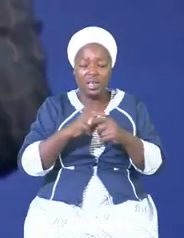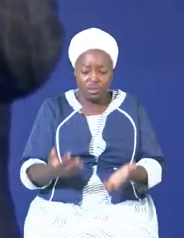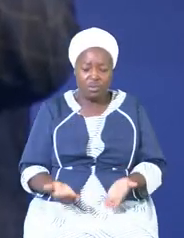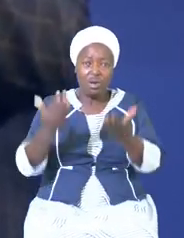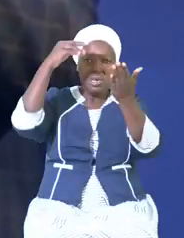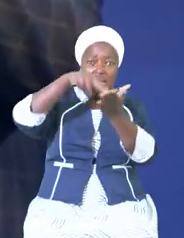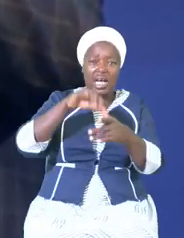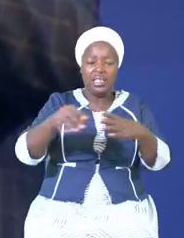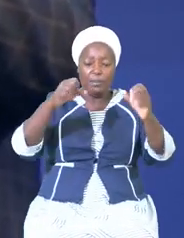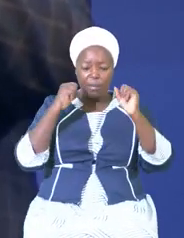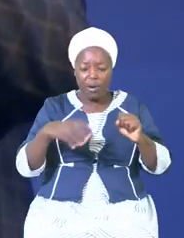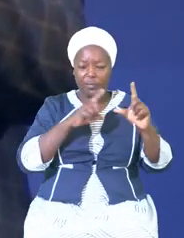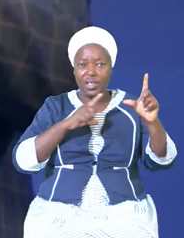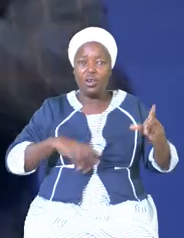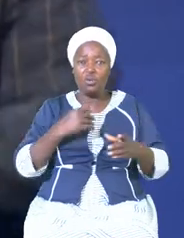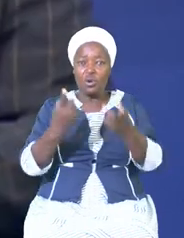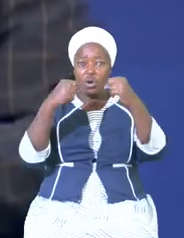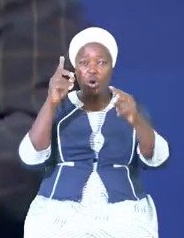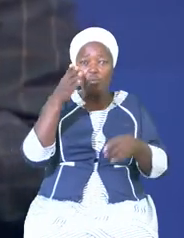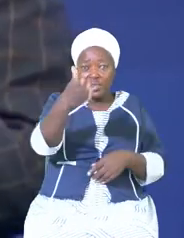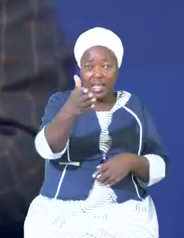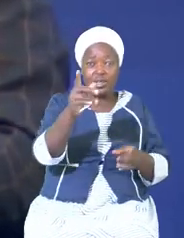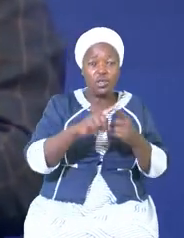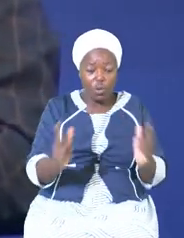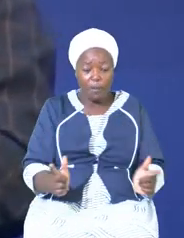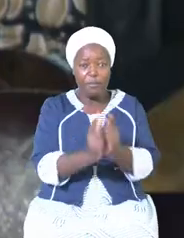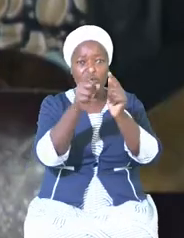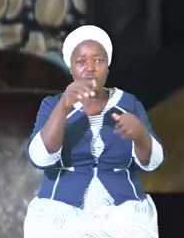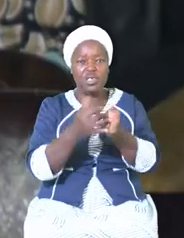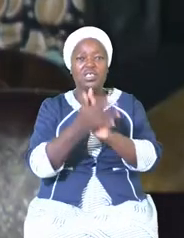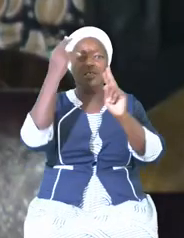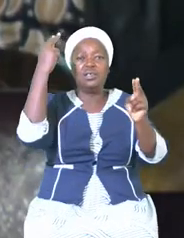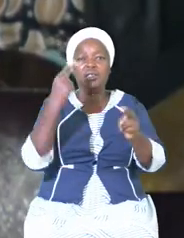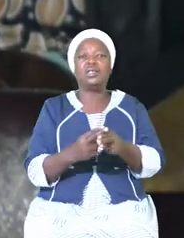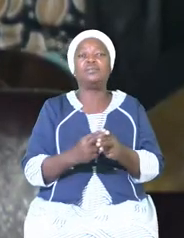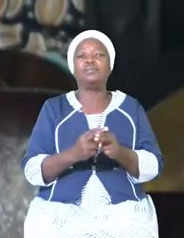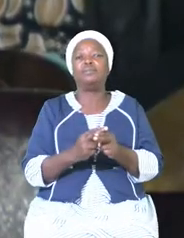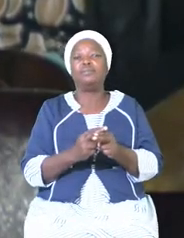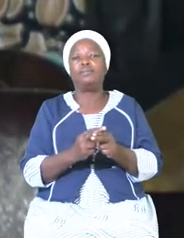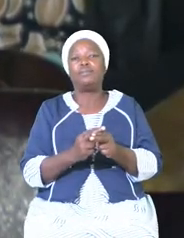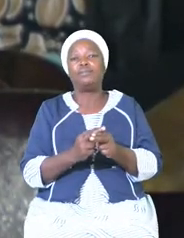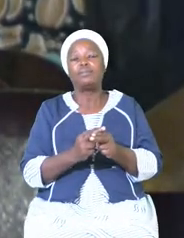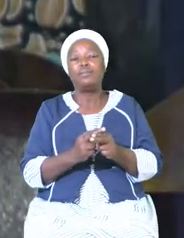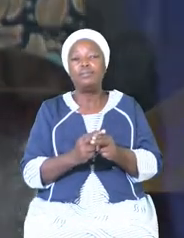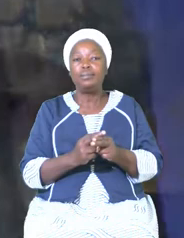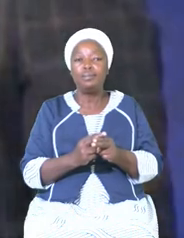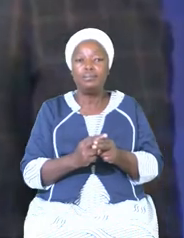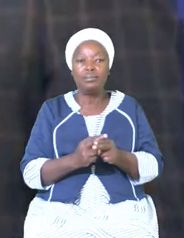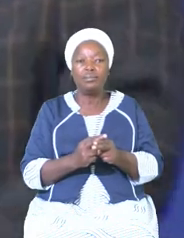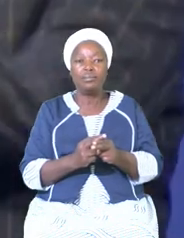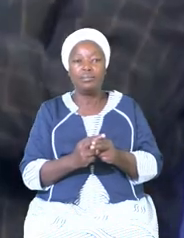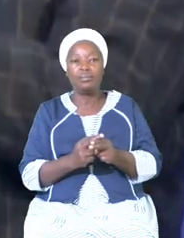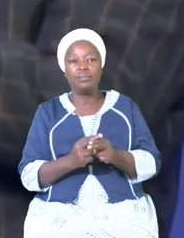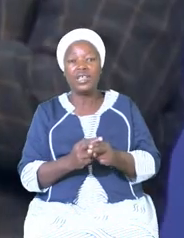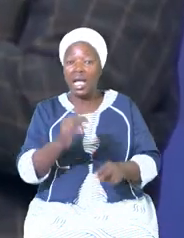the Lord will meet you right there in Jesus' name. I say unto